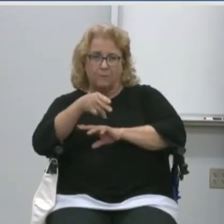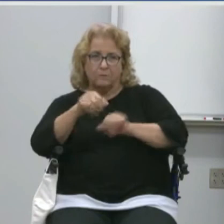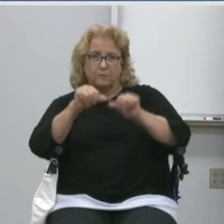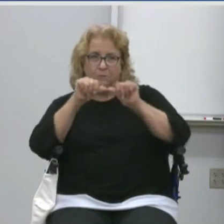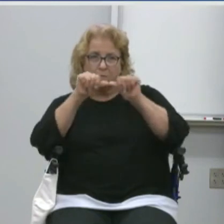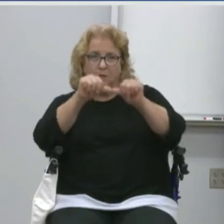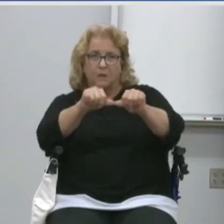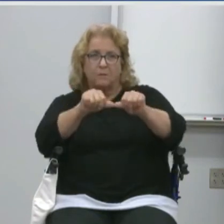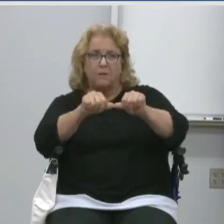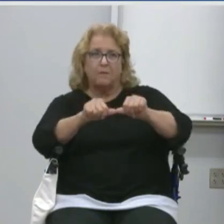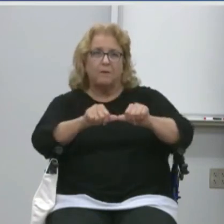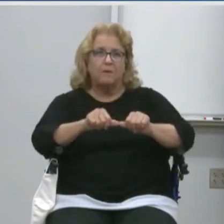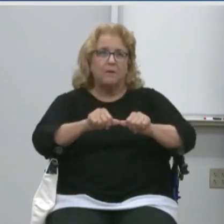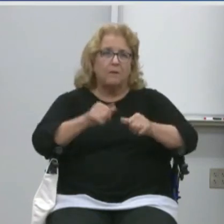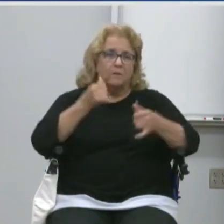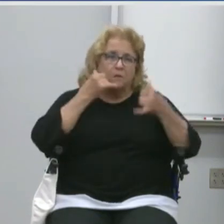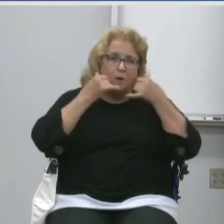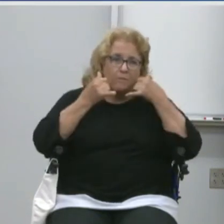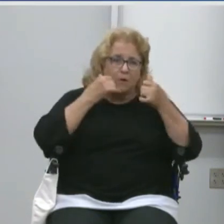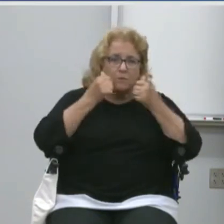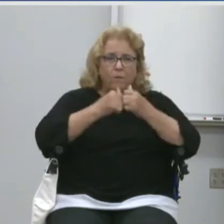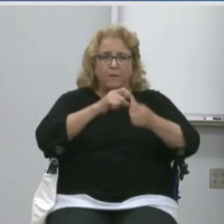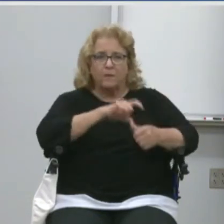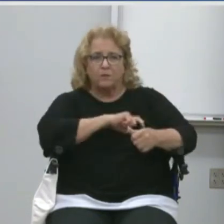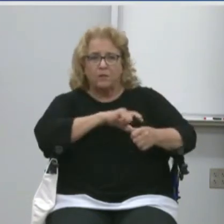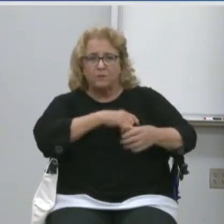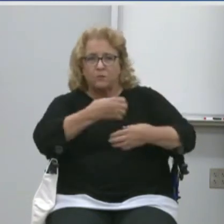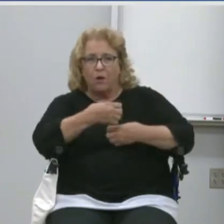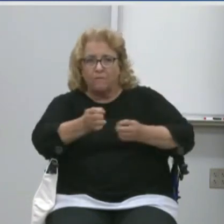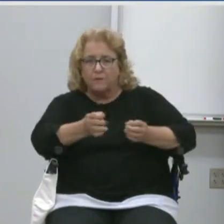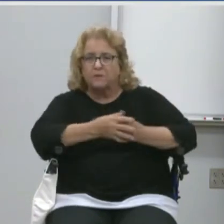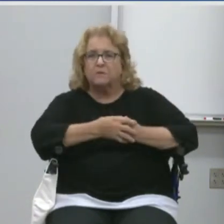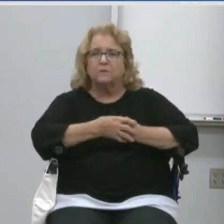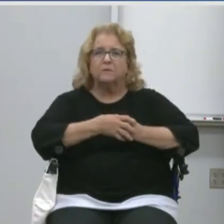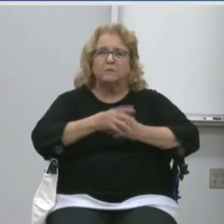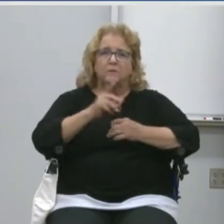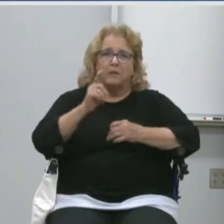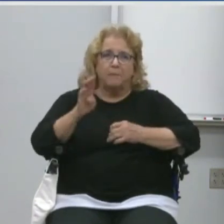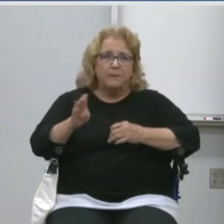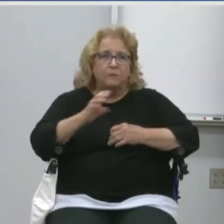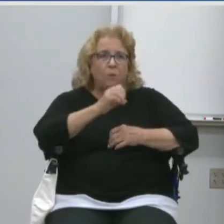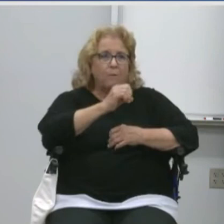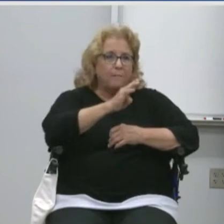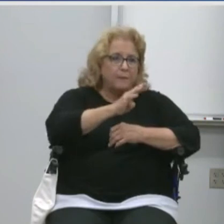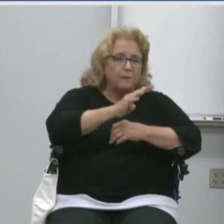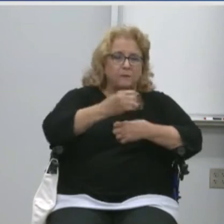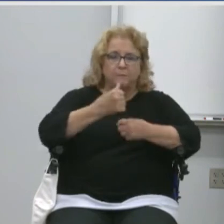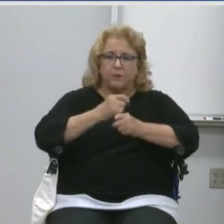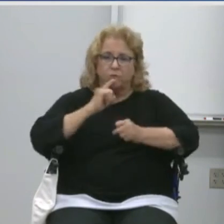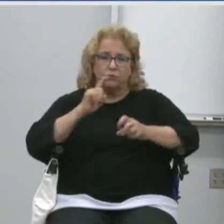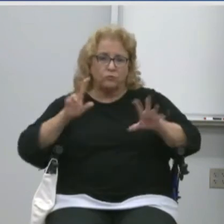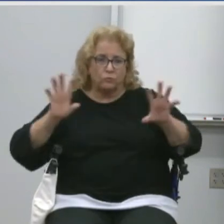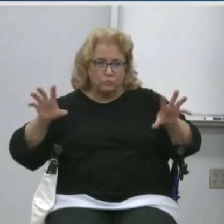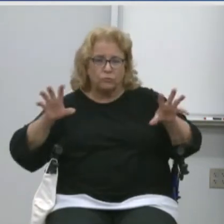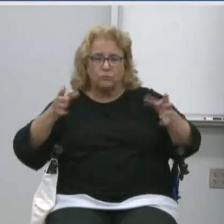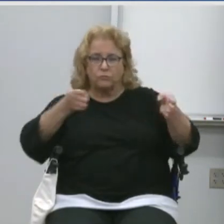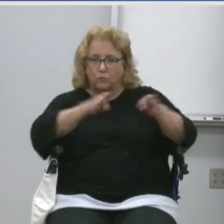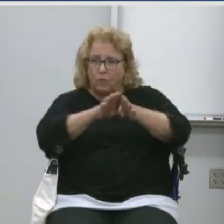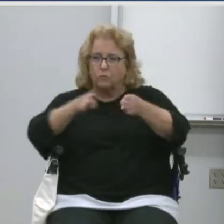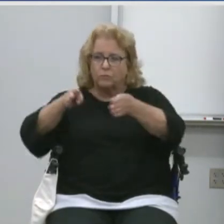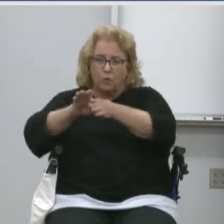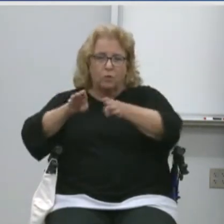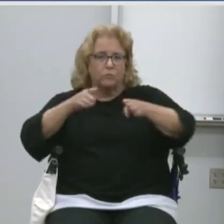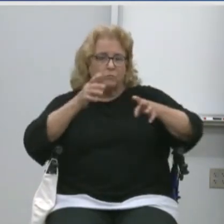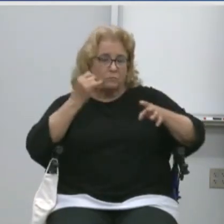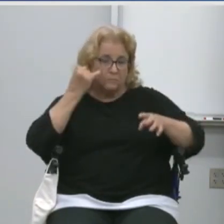Sheriff's Office, Daytona Beach, Ormond Beach, Port Orange, to make sure that everyone is in sync with those closures. And then